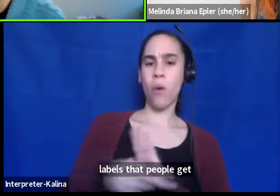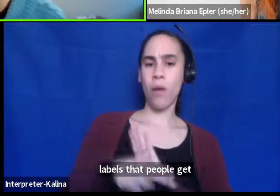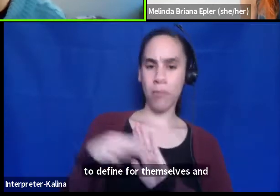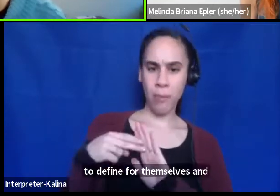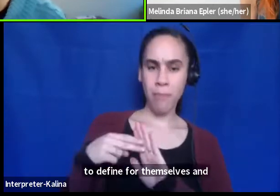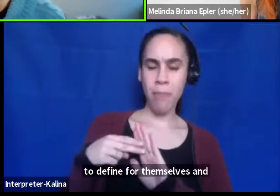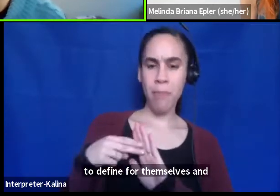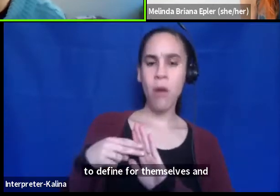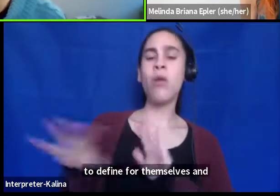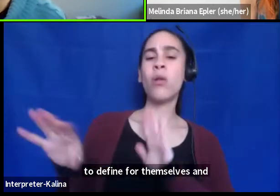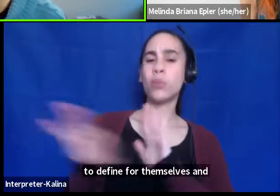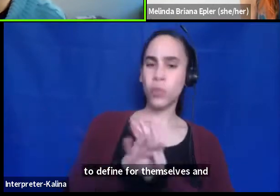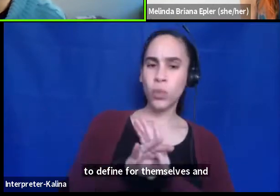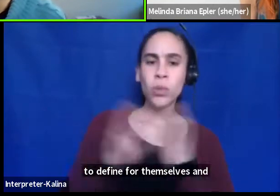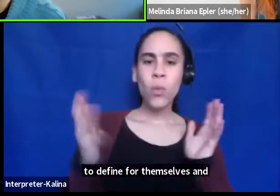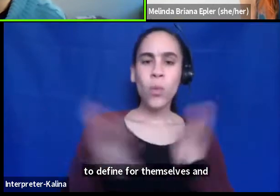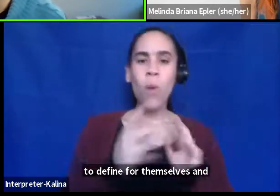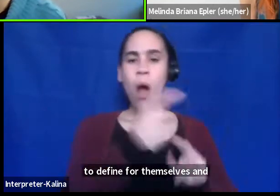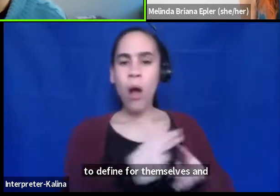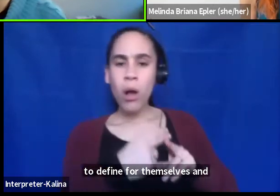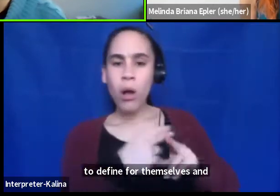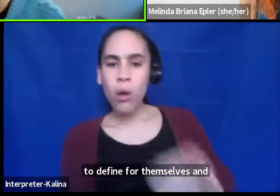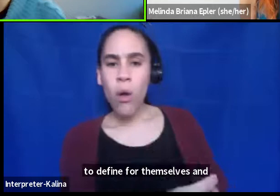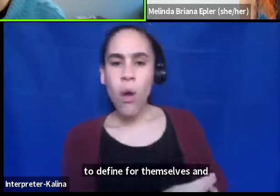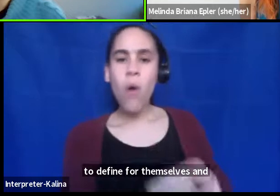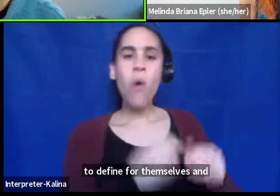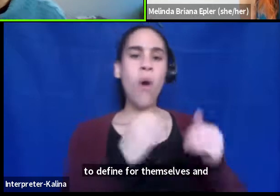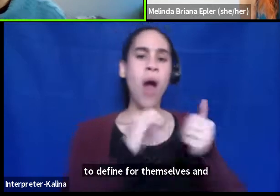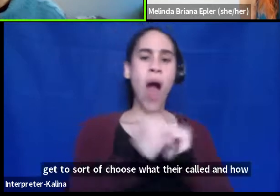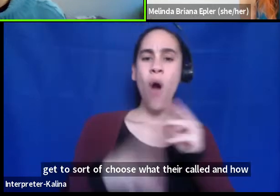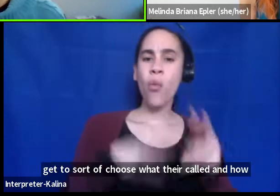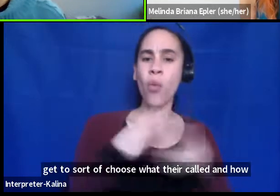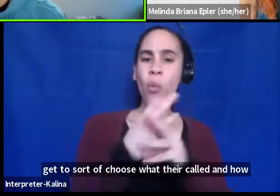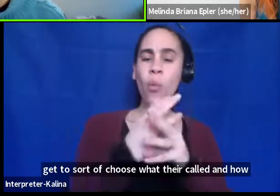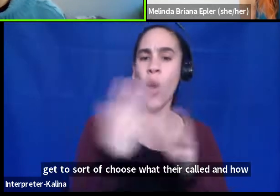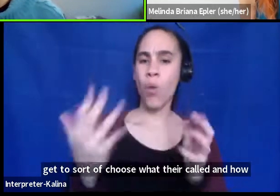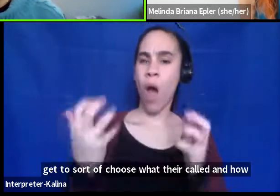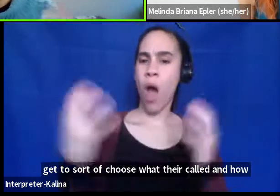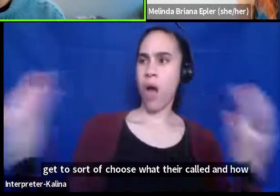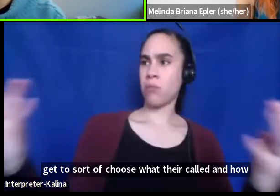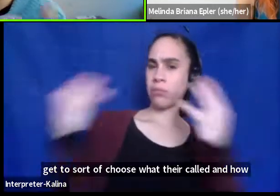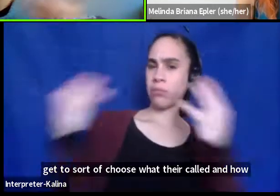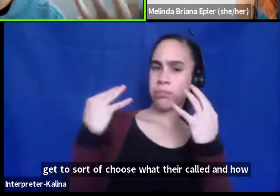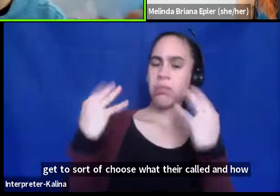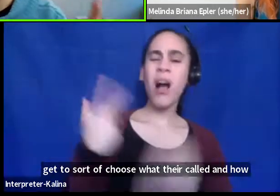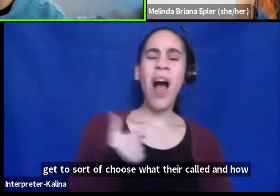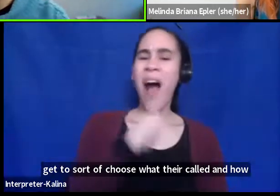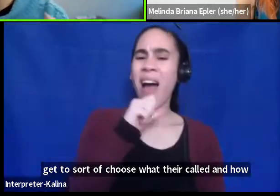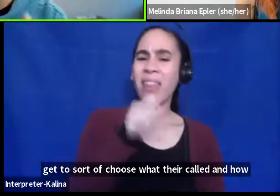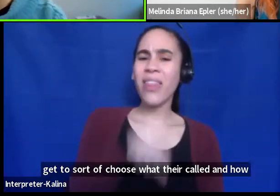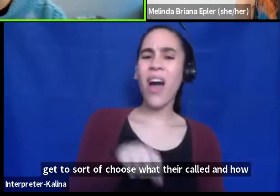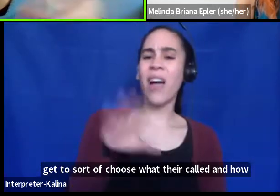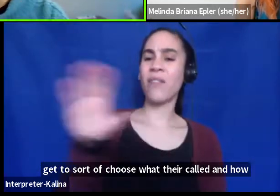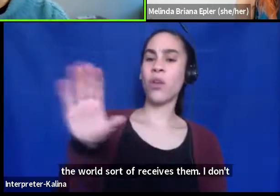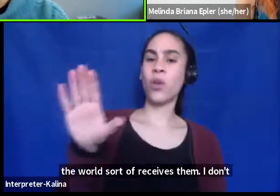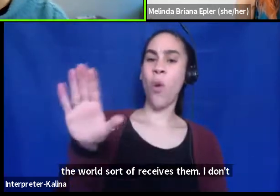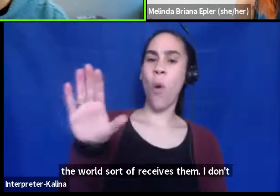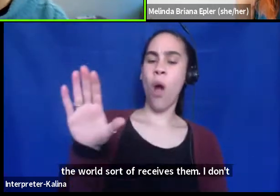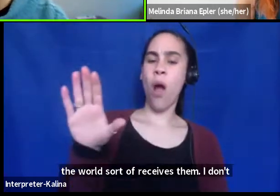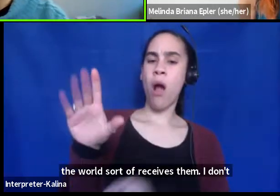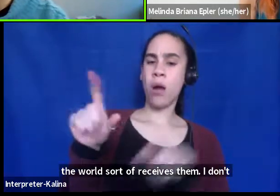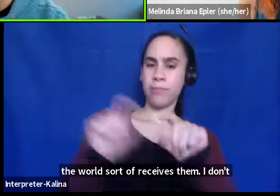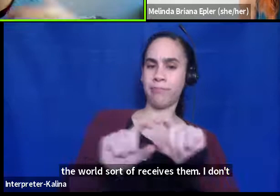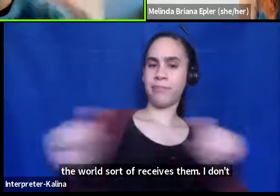they're called and how the world sort of receives it. Like, I don't know. I mean, I love that you have on your title, she, her, or